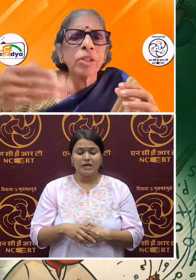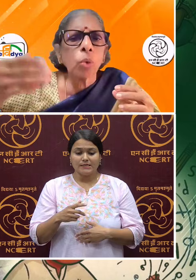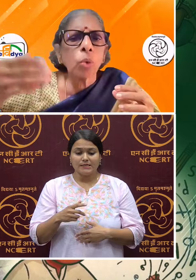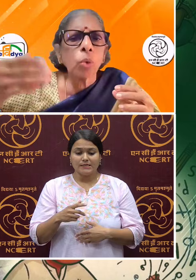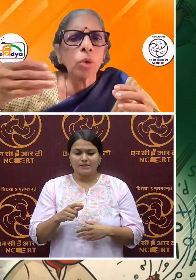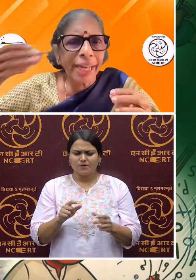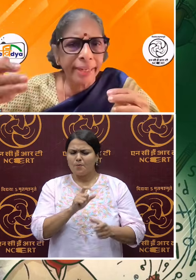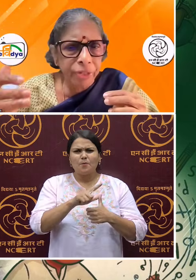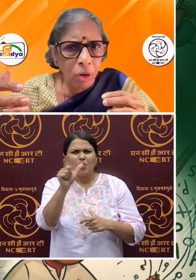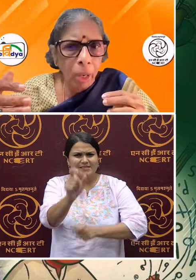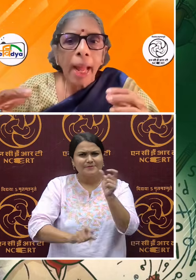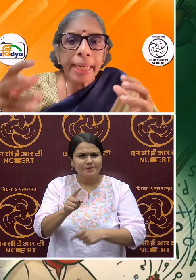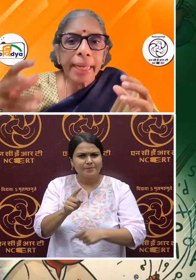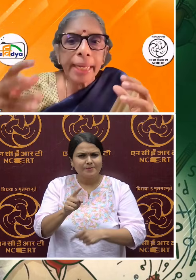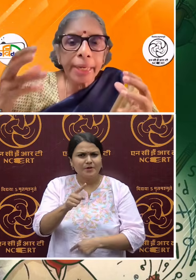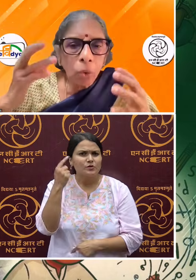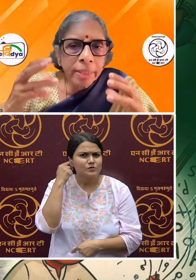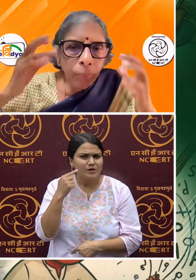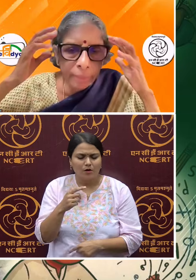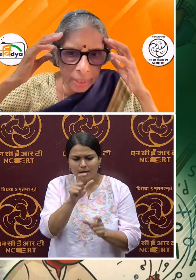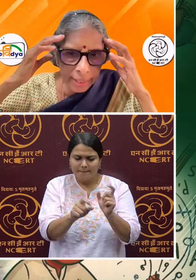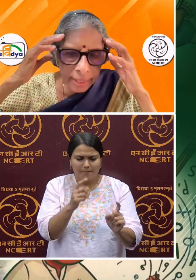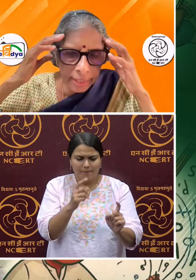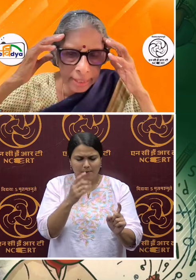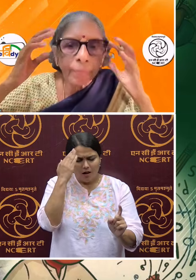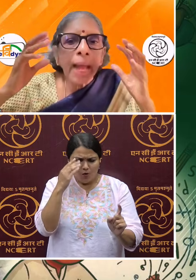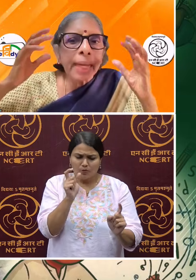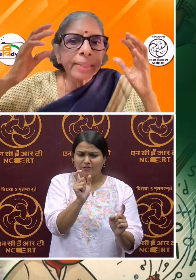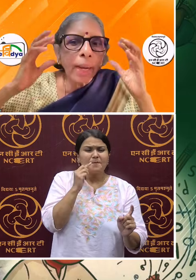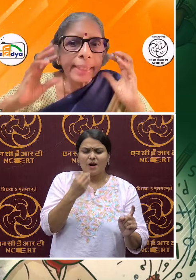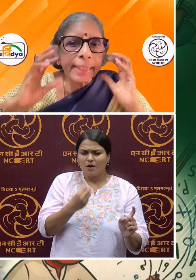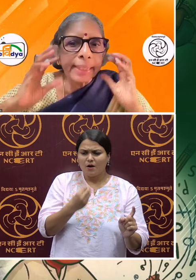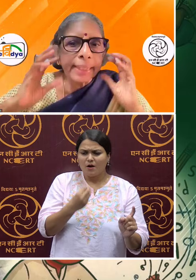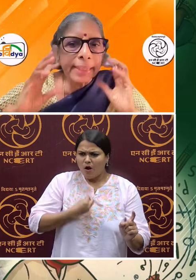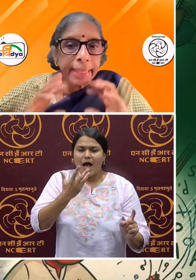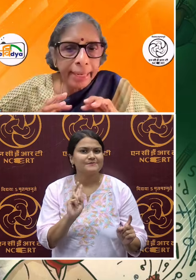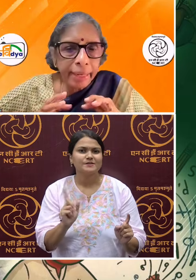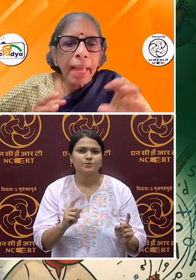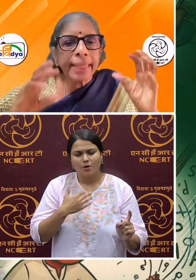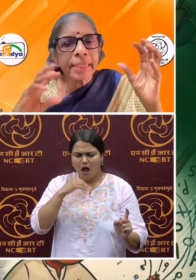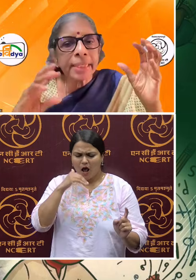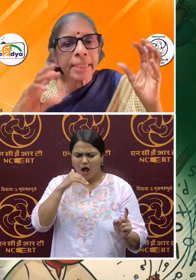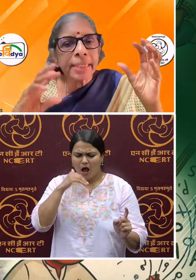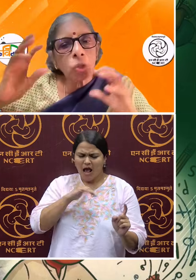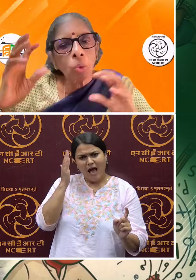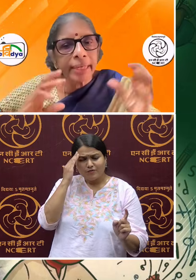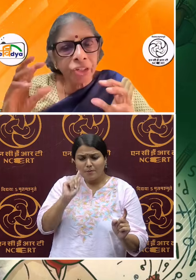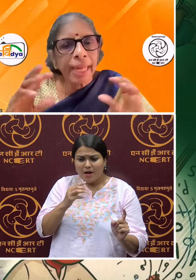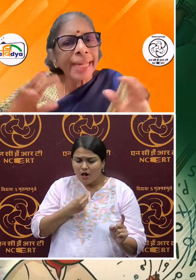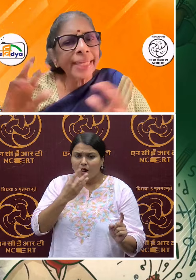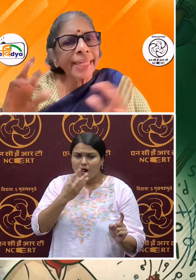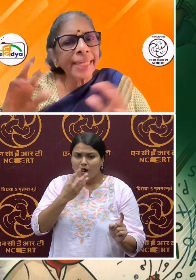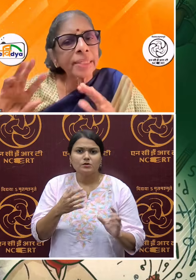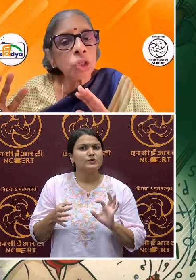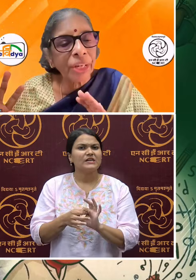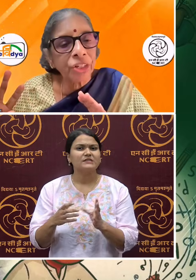And that's how this whole child lives along. He knows the word, the processing is the one that is delaying. There is a slow